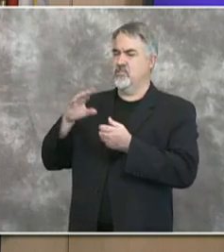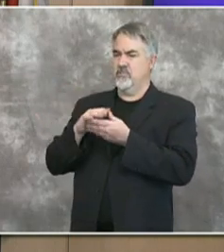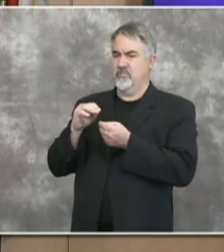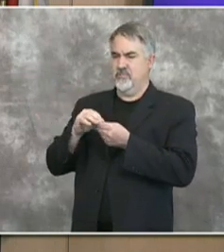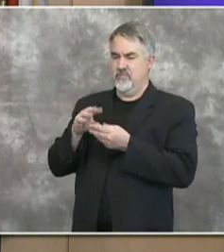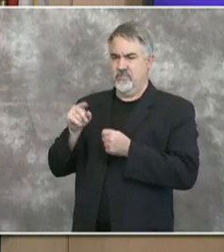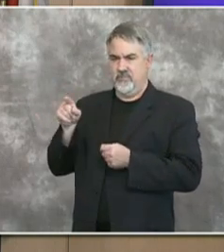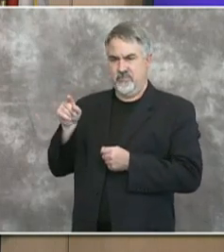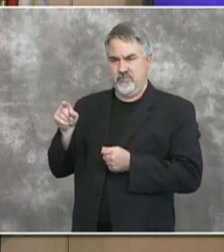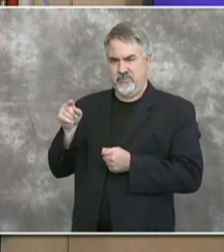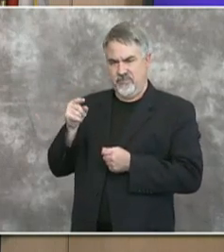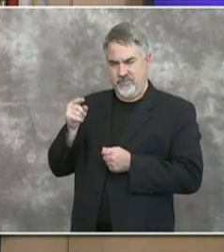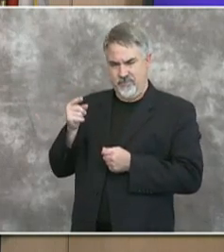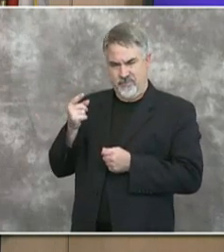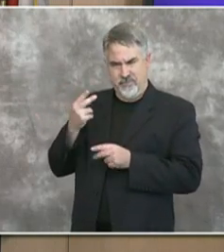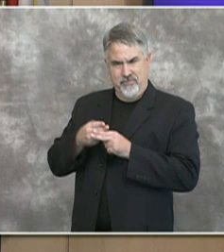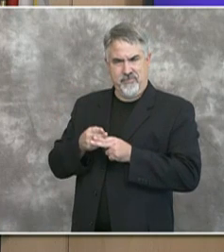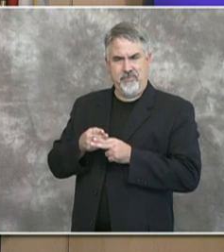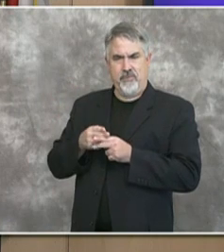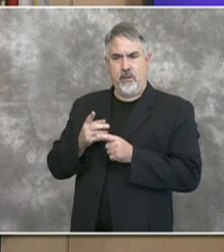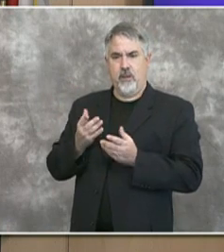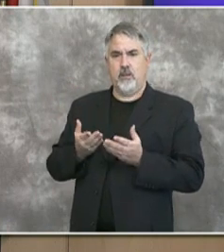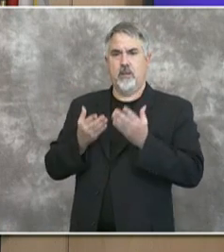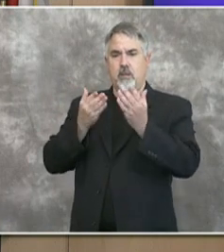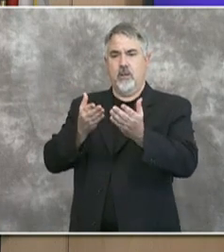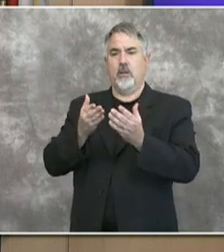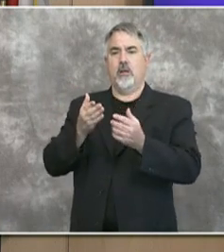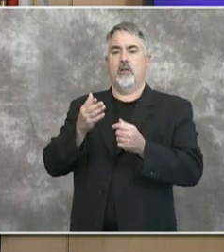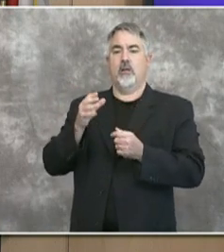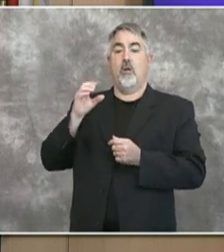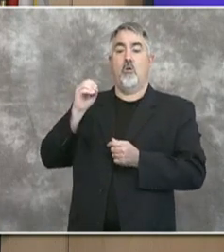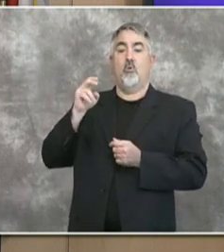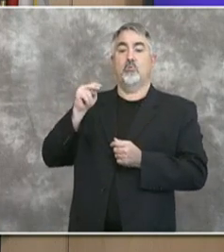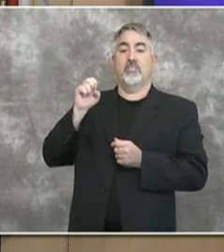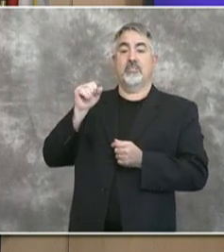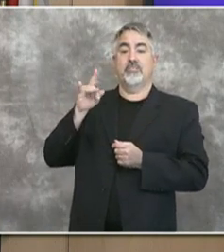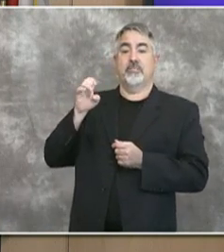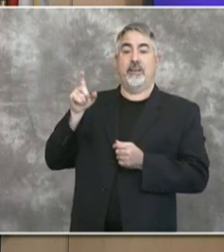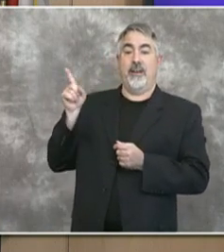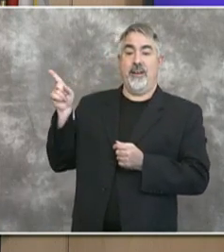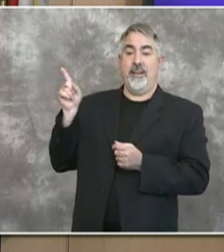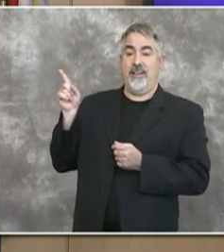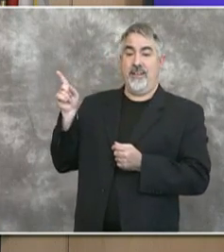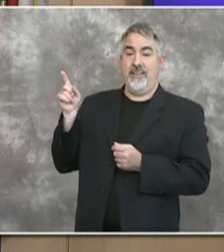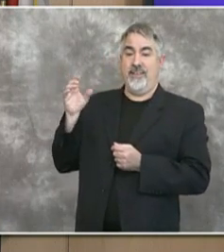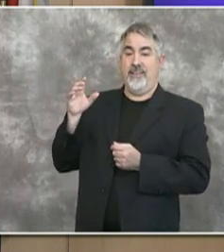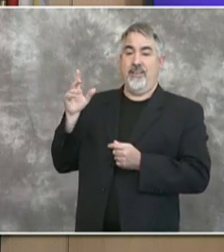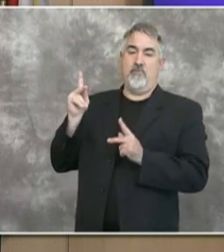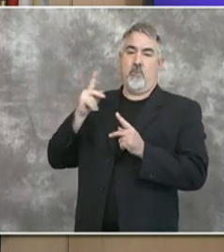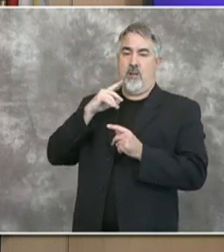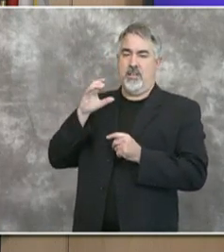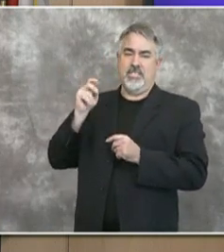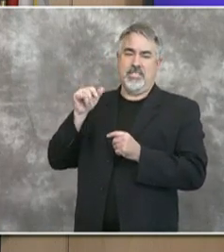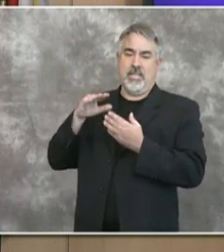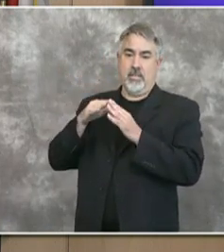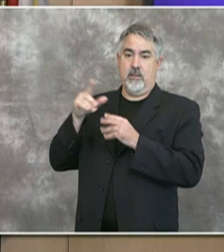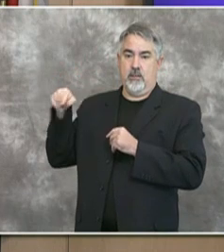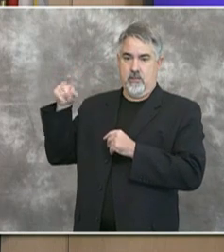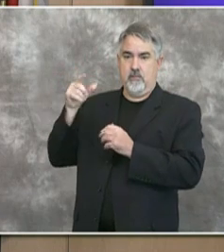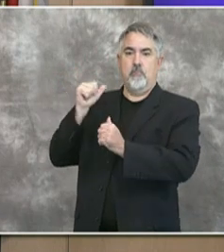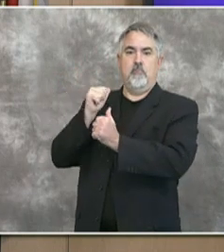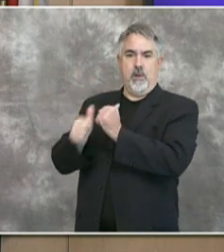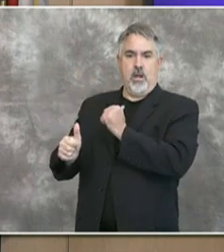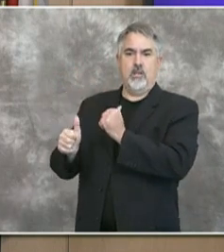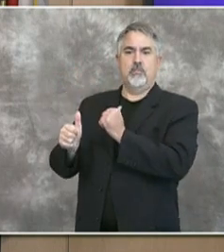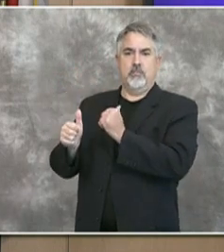the motion made in the Oceanside City Council, which they passed, having to do with demanding that the county